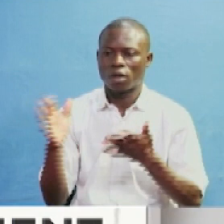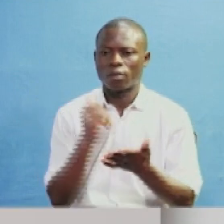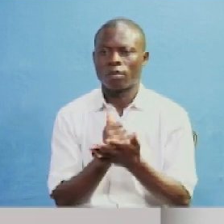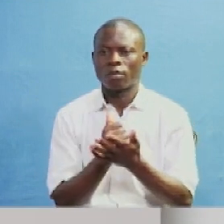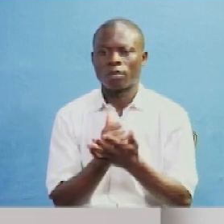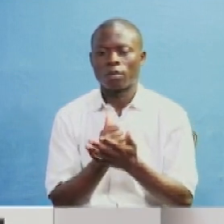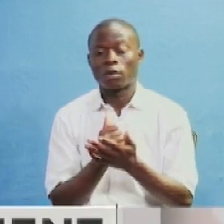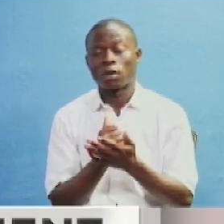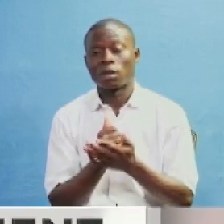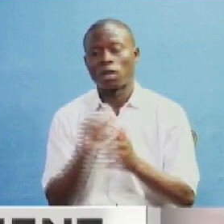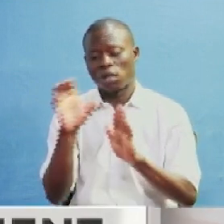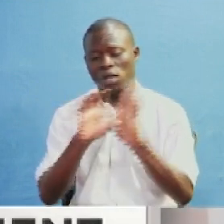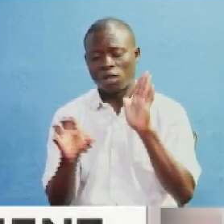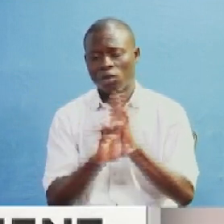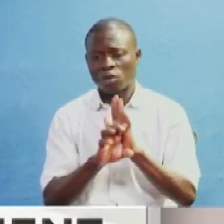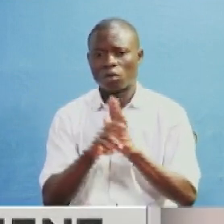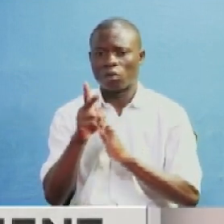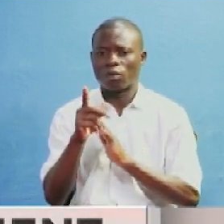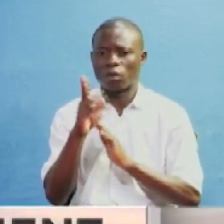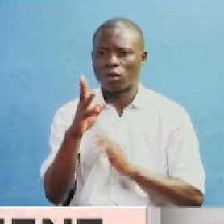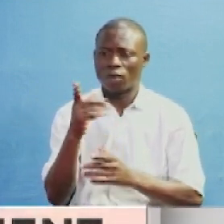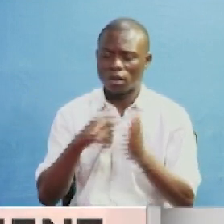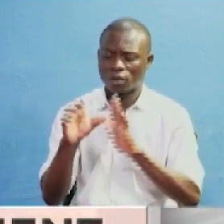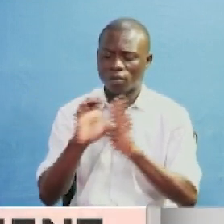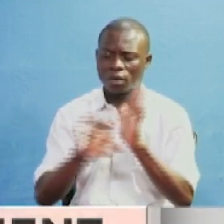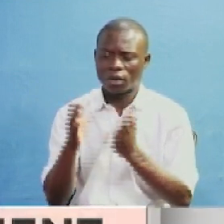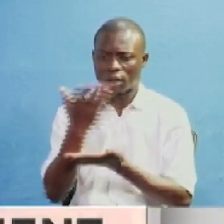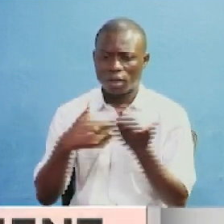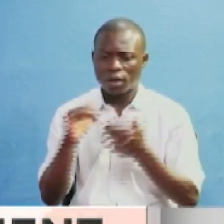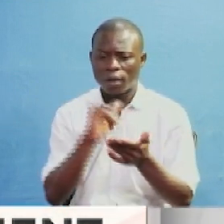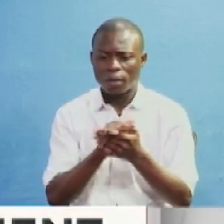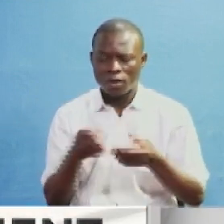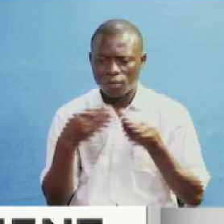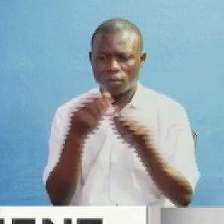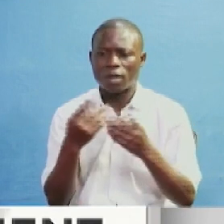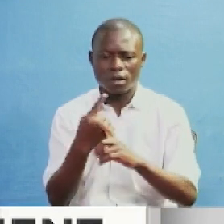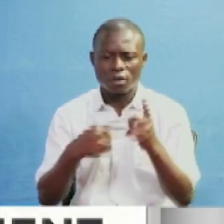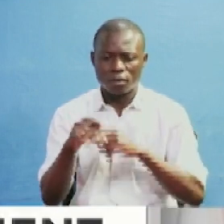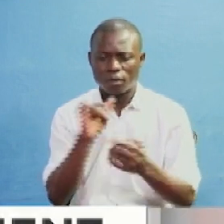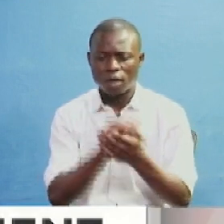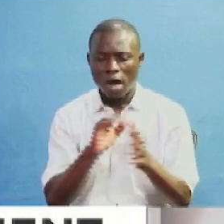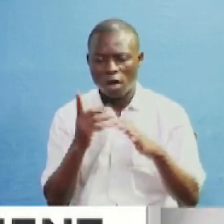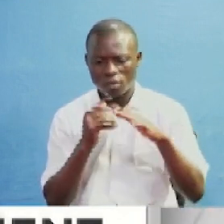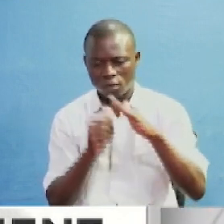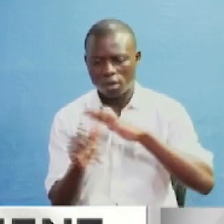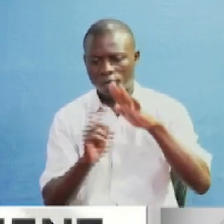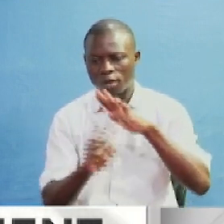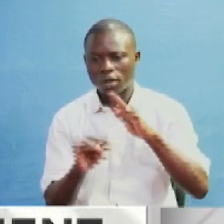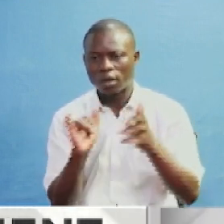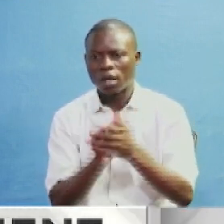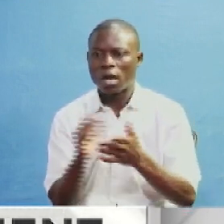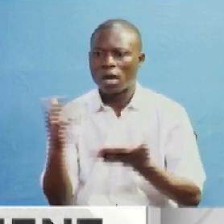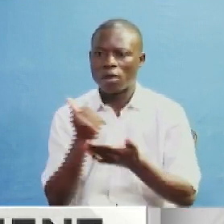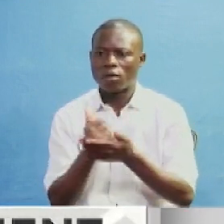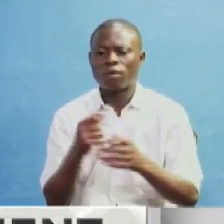Article 241 Clause B of the Kenyan Constitution provides circumstances under which the Ministry of Defense may be deployed